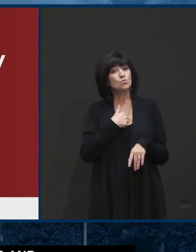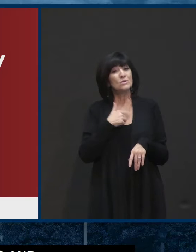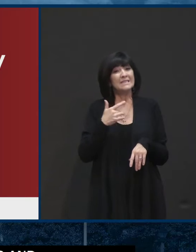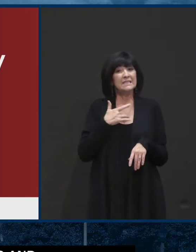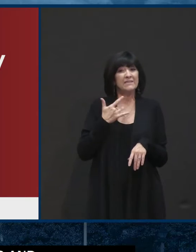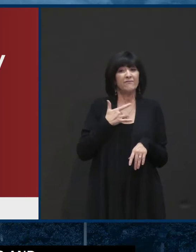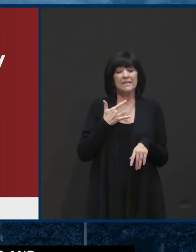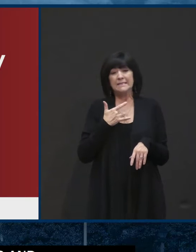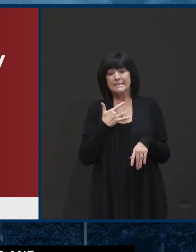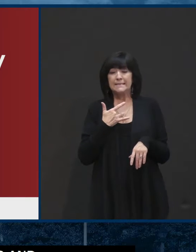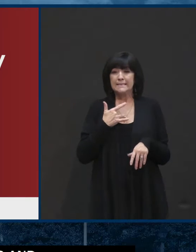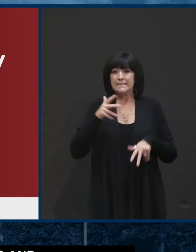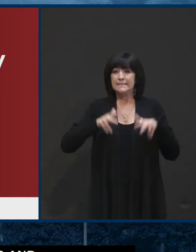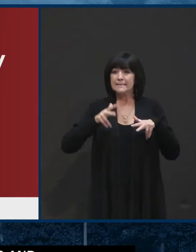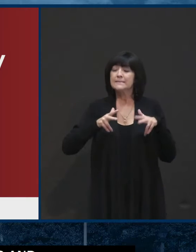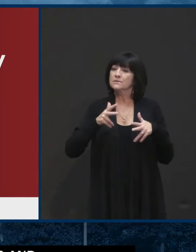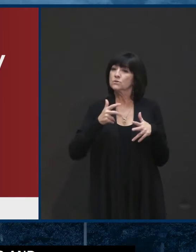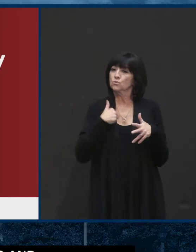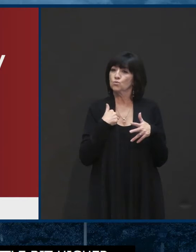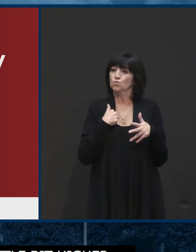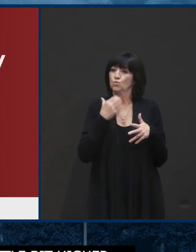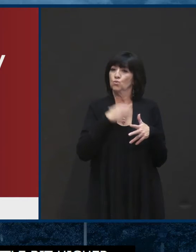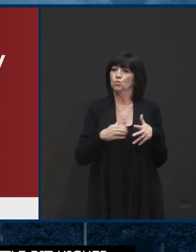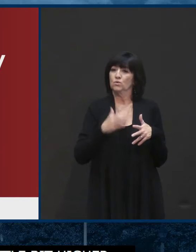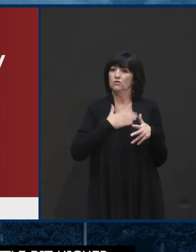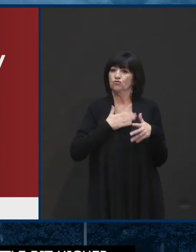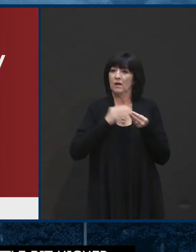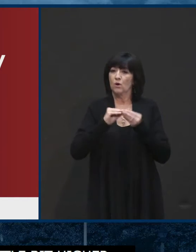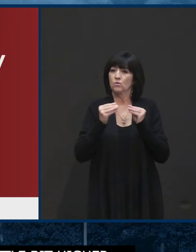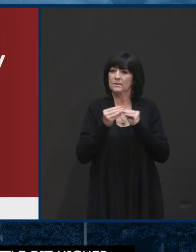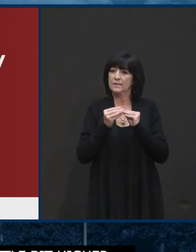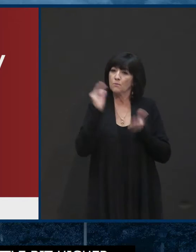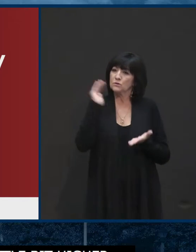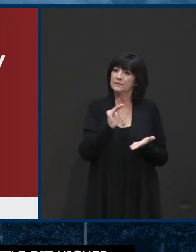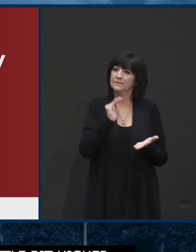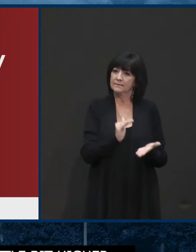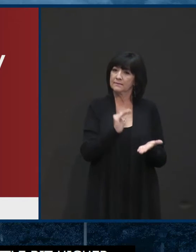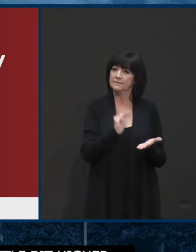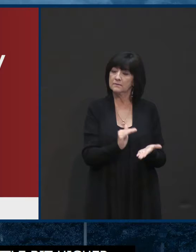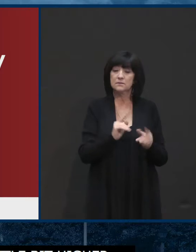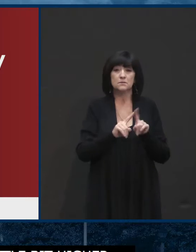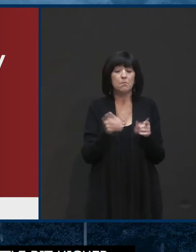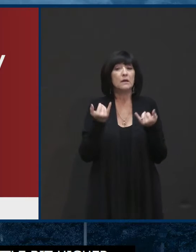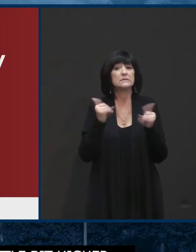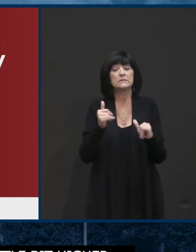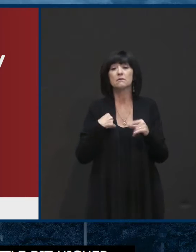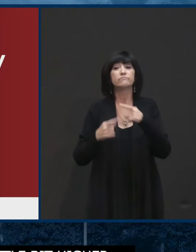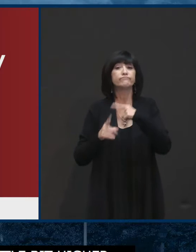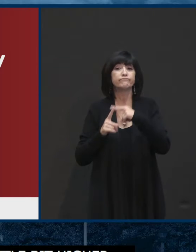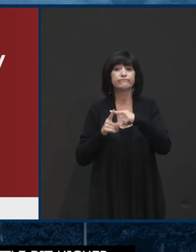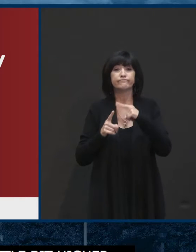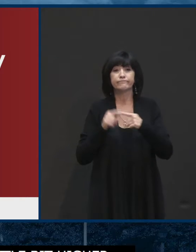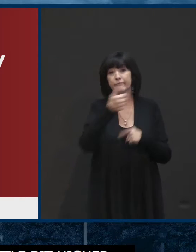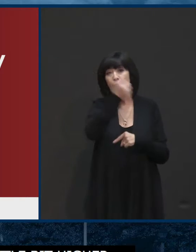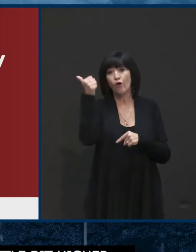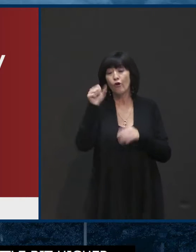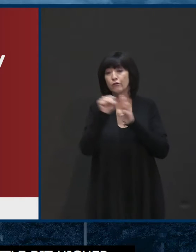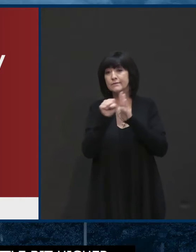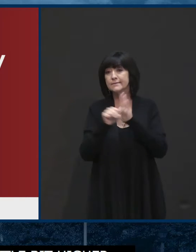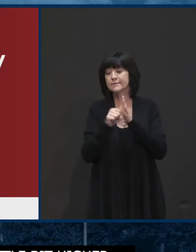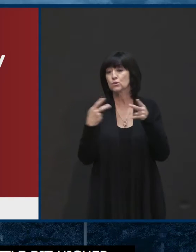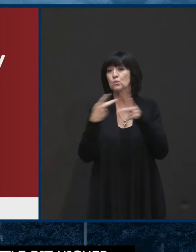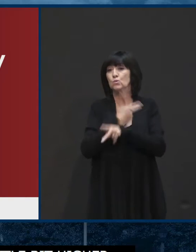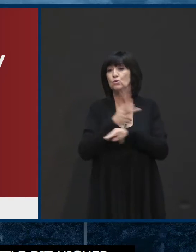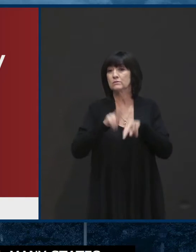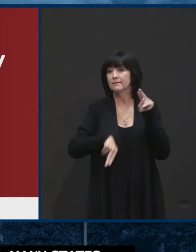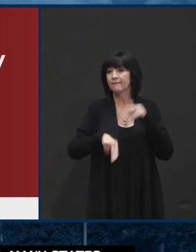really experiencing significant increases, unfortunately. And a lot of that is because there are